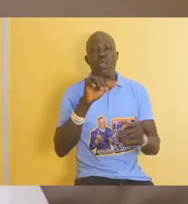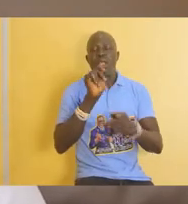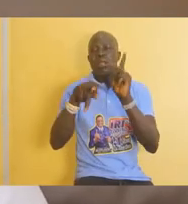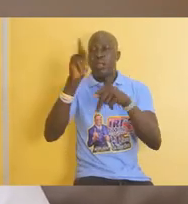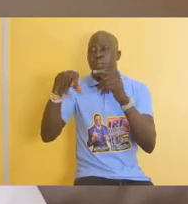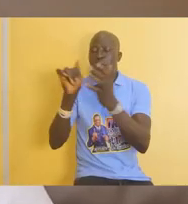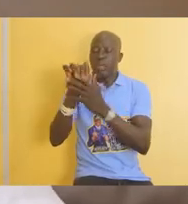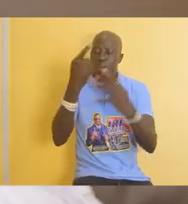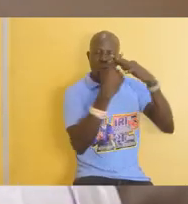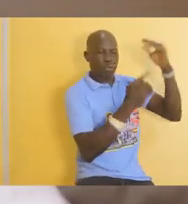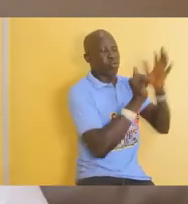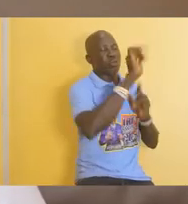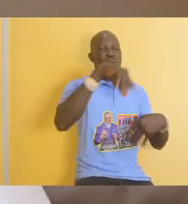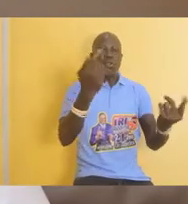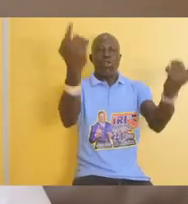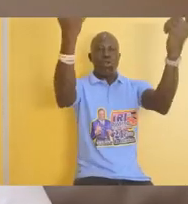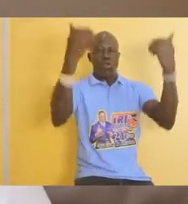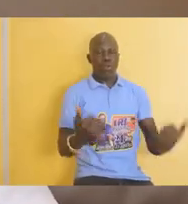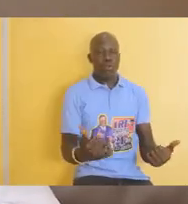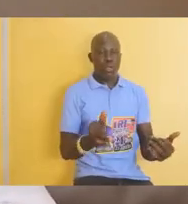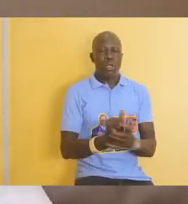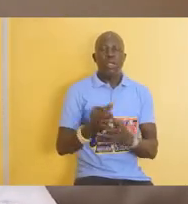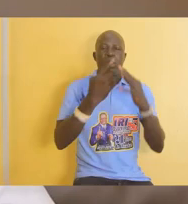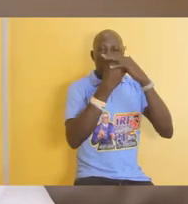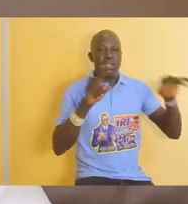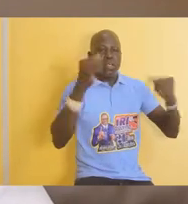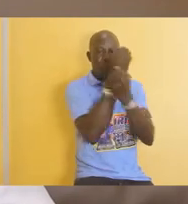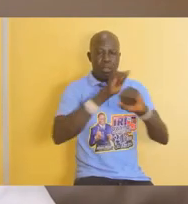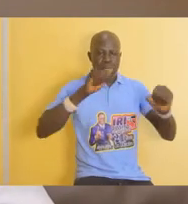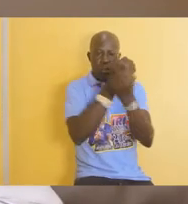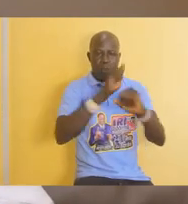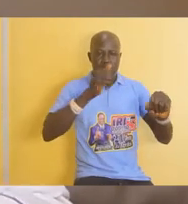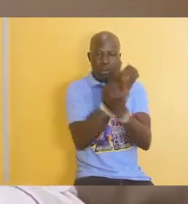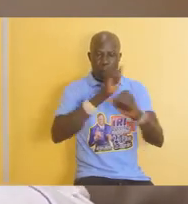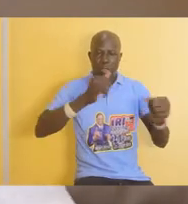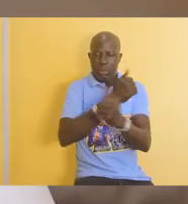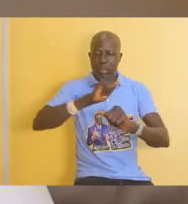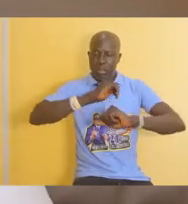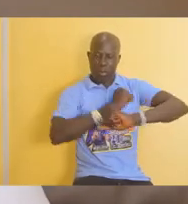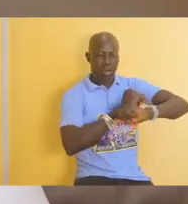tí mo ń yọ ni ó dé. The one that can save one that can. Yọ ni yọ ni nígbà tí ikú ọjọ́ kú ètí ìdí. He